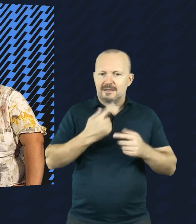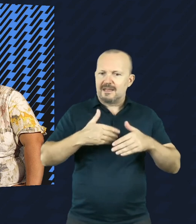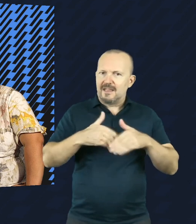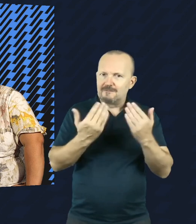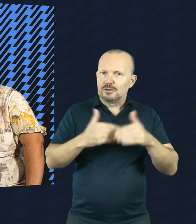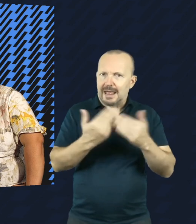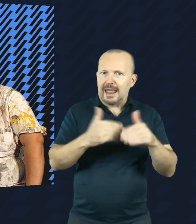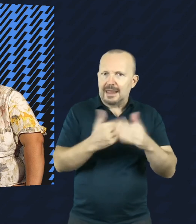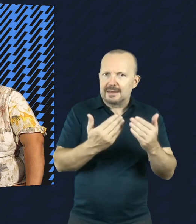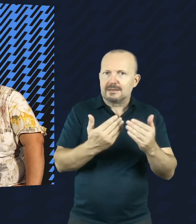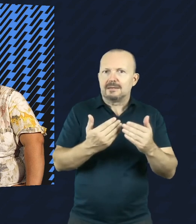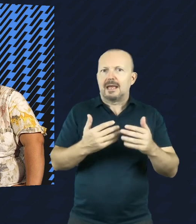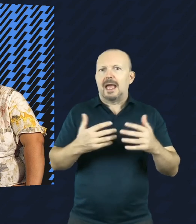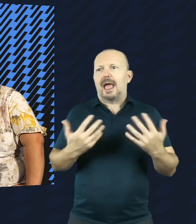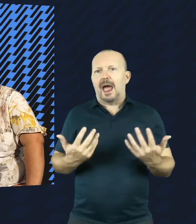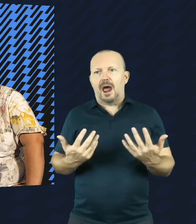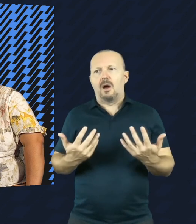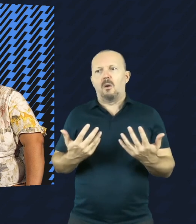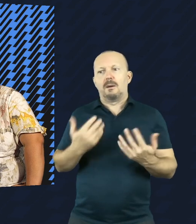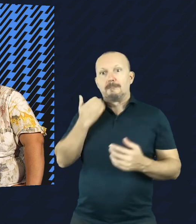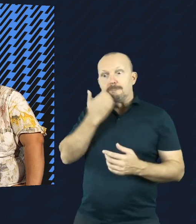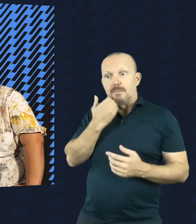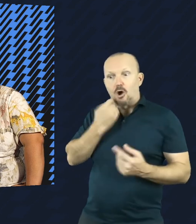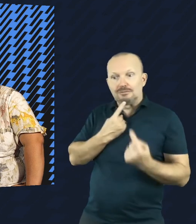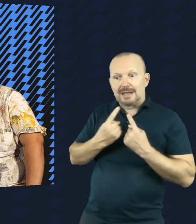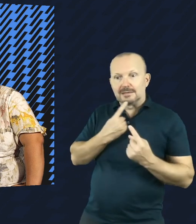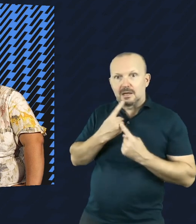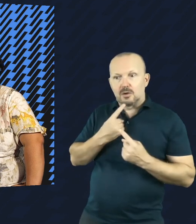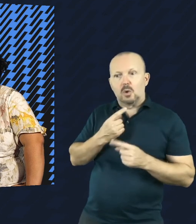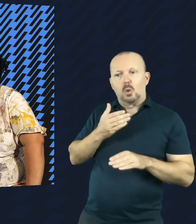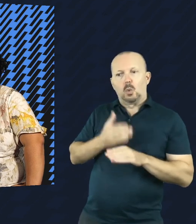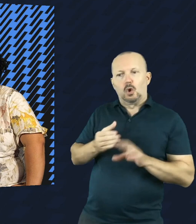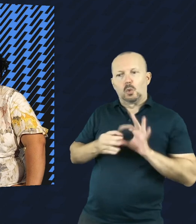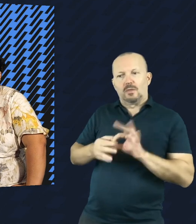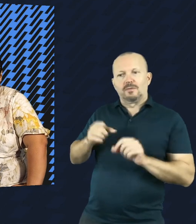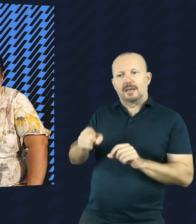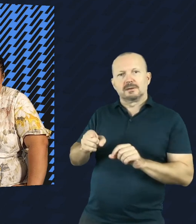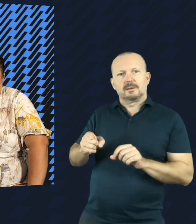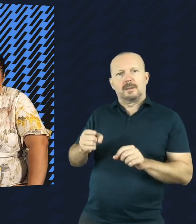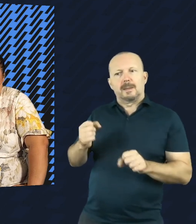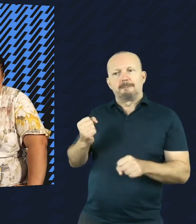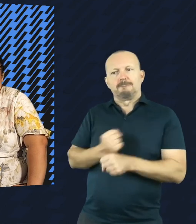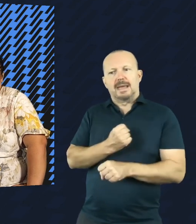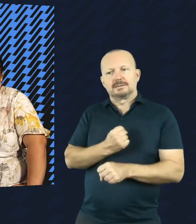could be working with Māori data in a way that makes honours Tata is taonga. Kia ora.